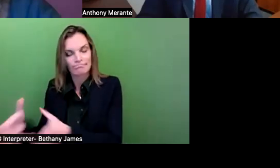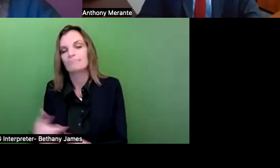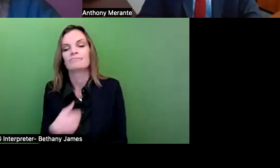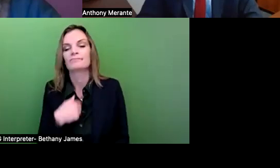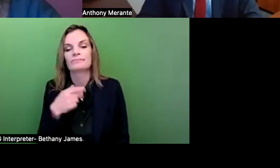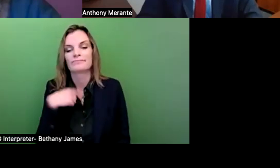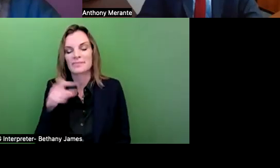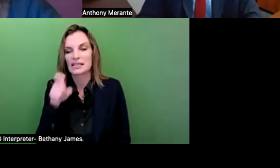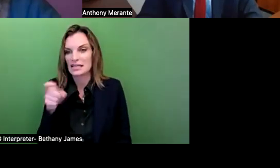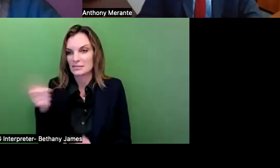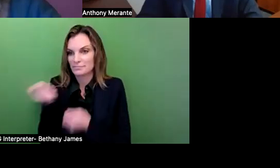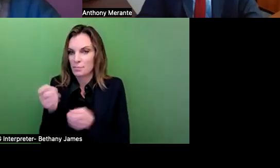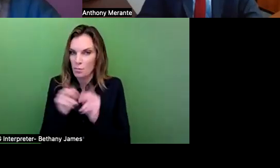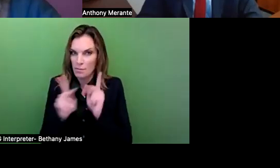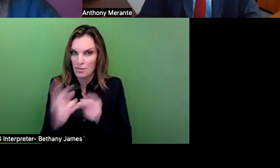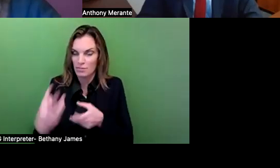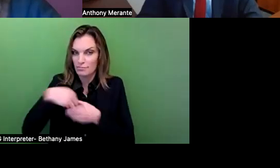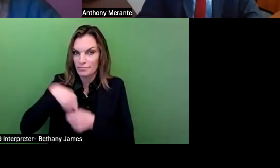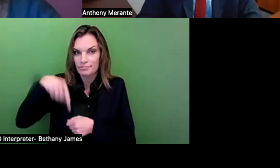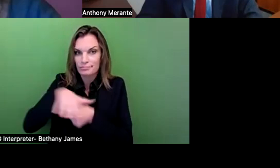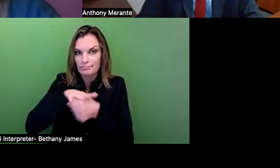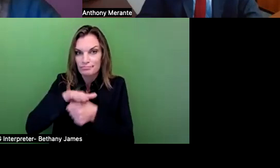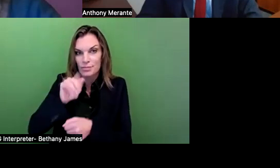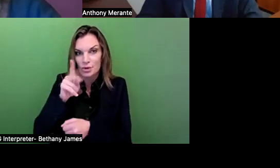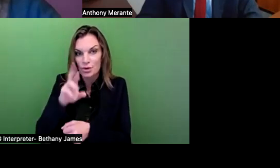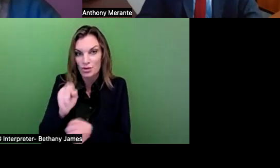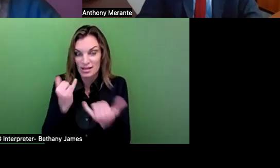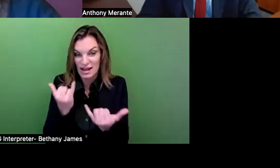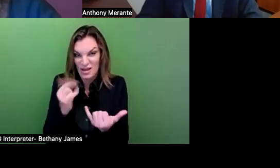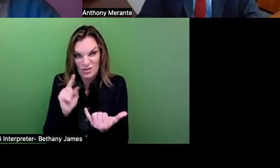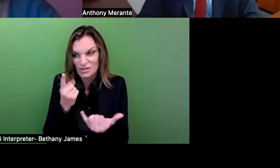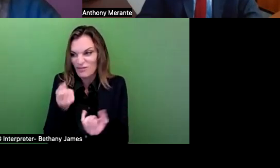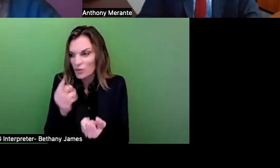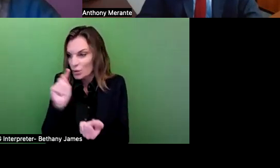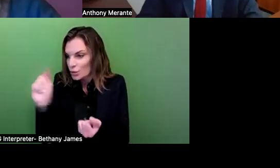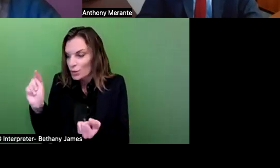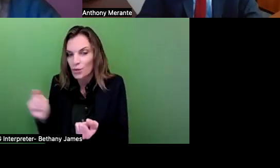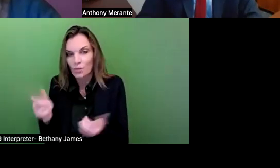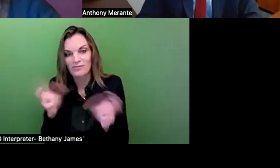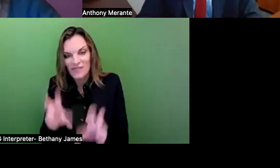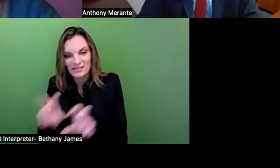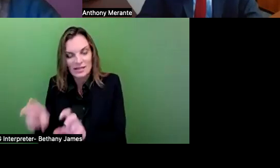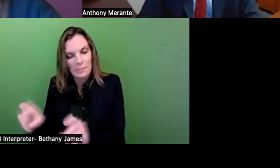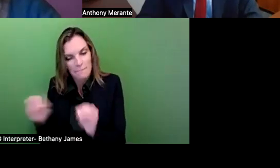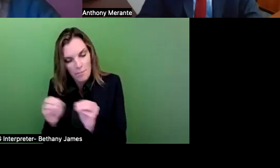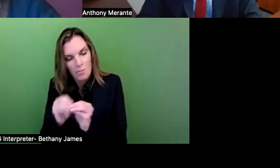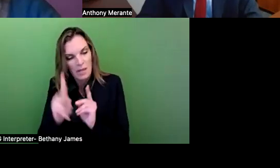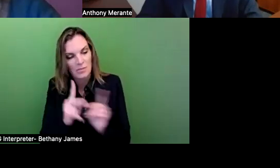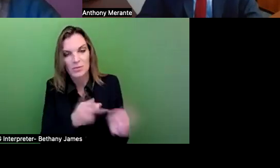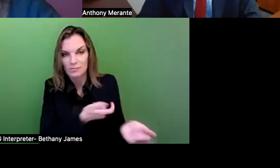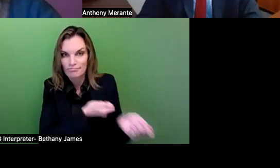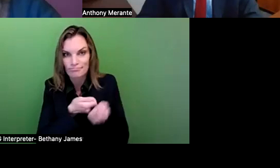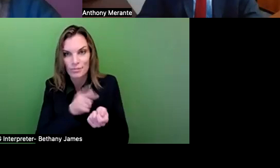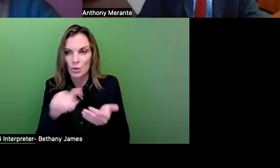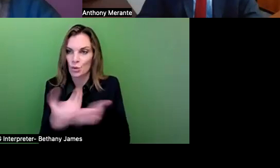here in the city of Yonkers. Right now, it's just a few people that are doing all the investing down there. We need new blood